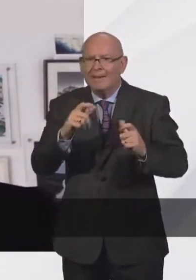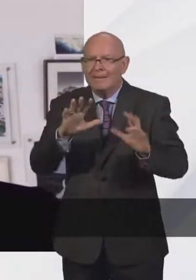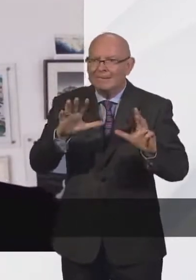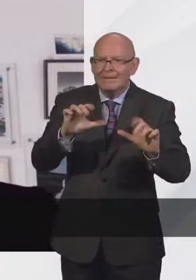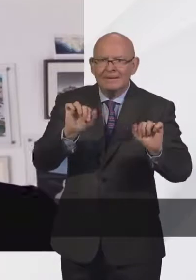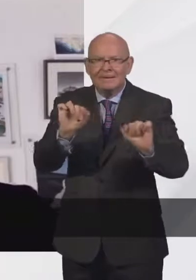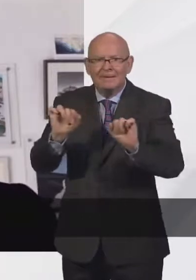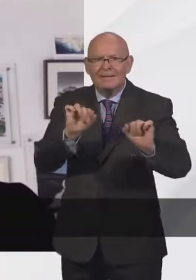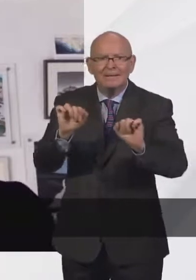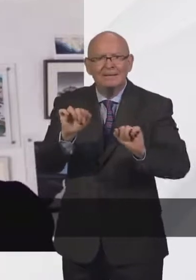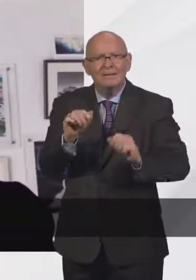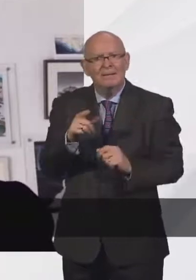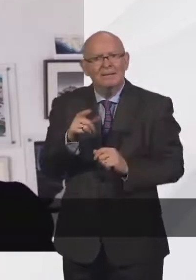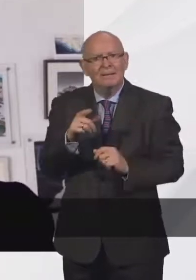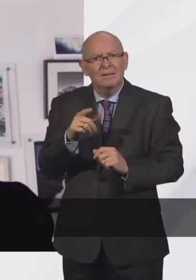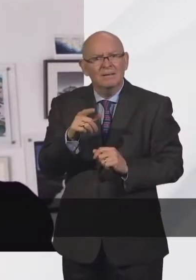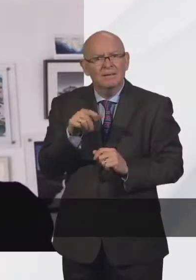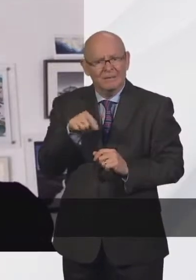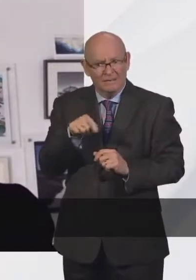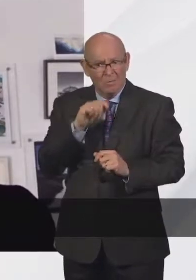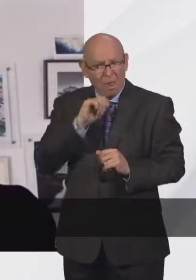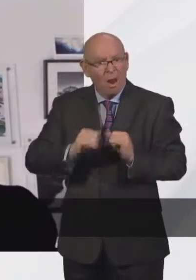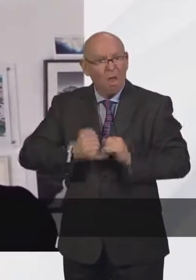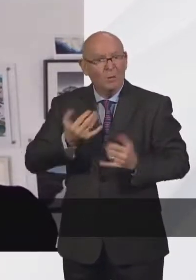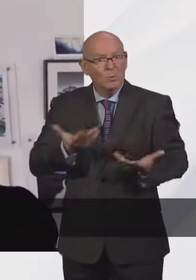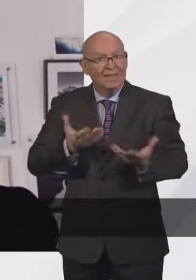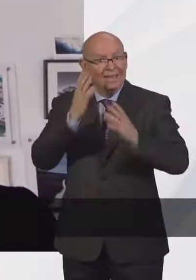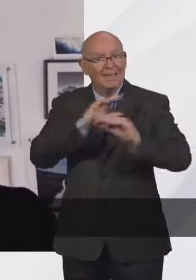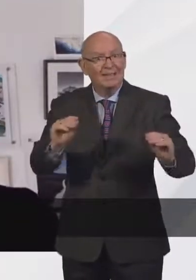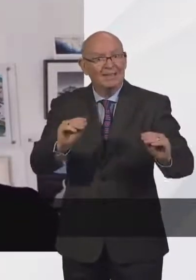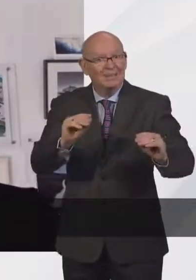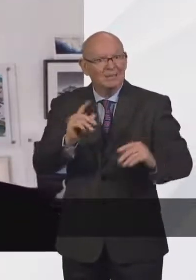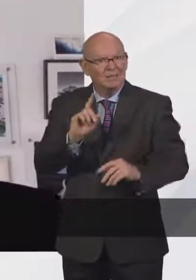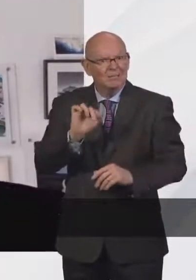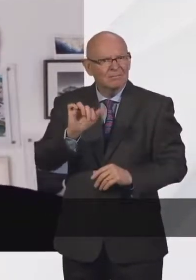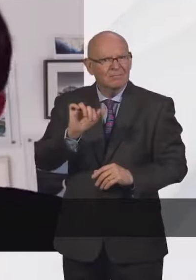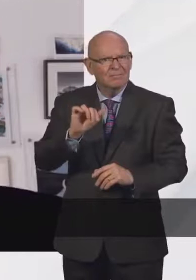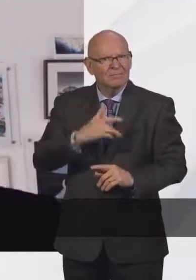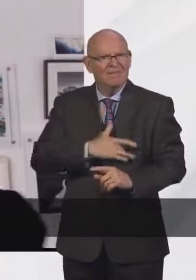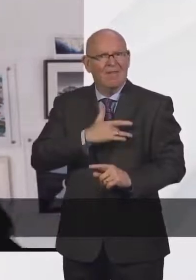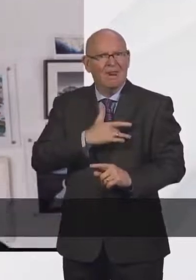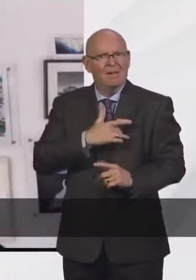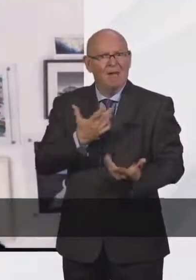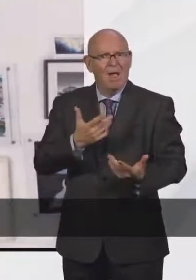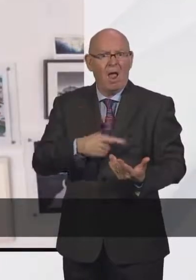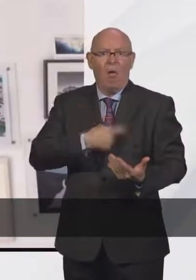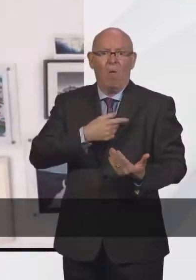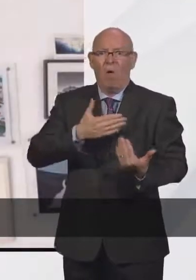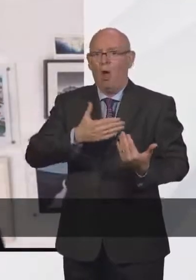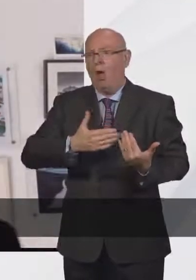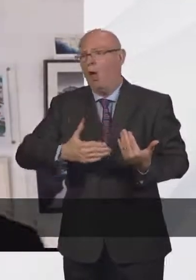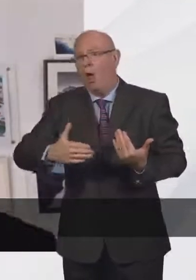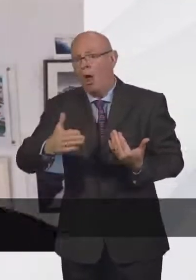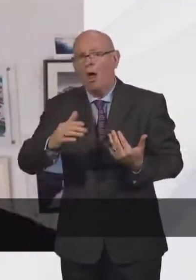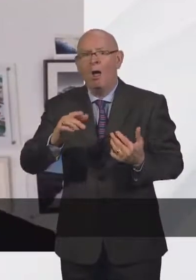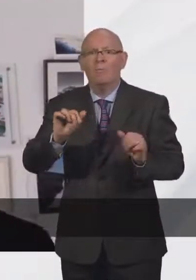and the face coverings? Is it going to be years if we don't find a vaccine? And Prime Minister, to follow up on George's question,